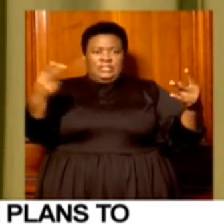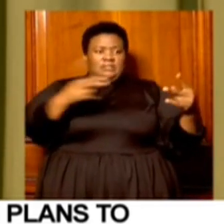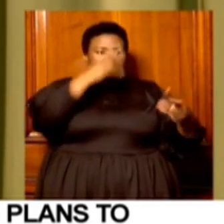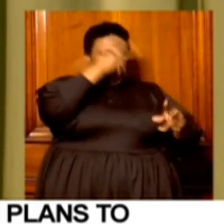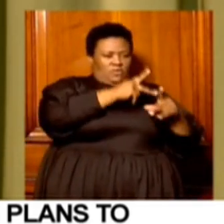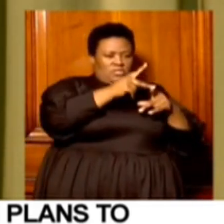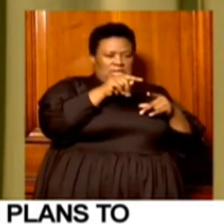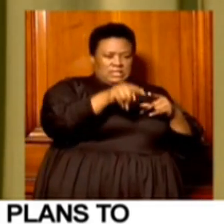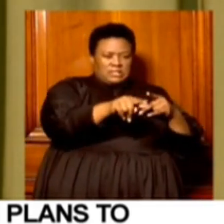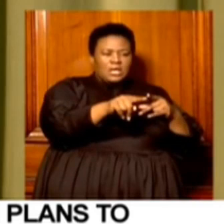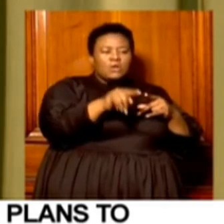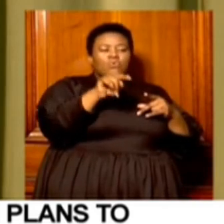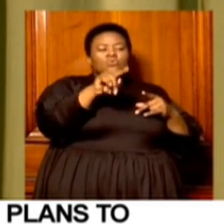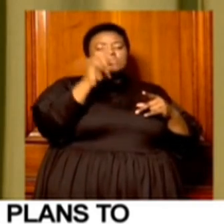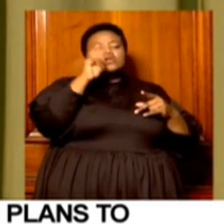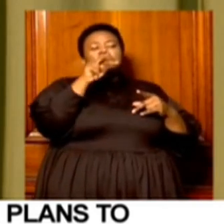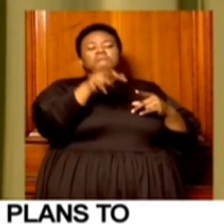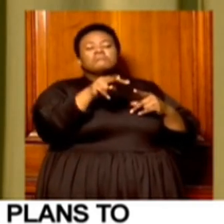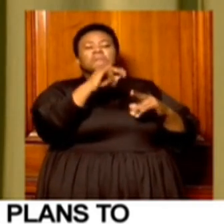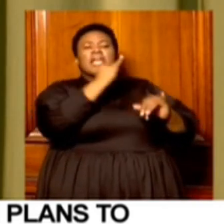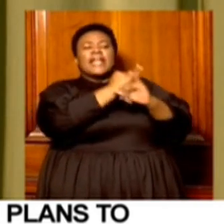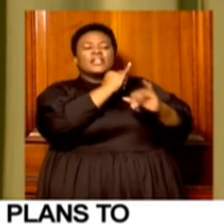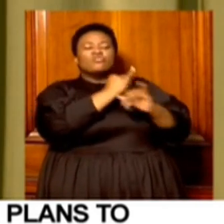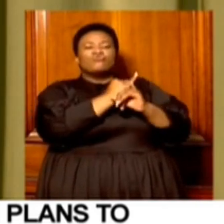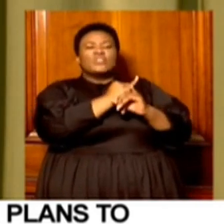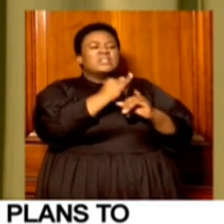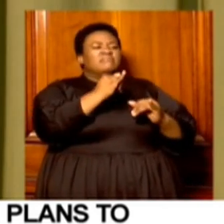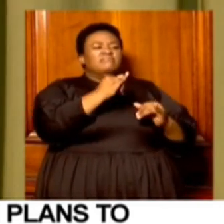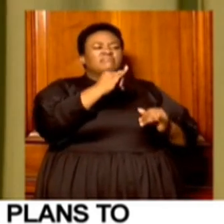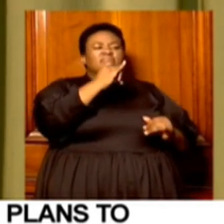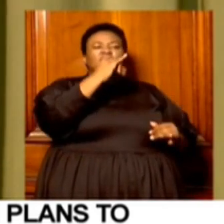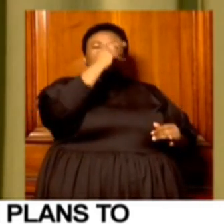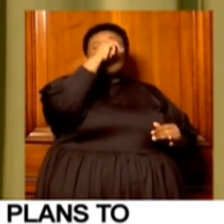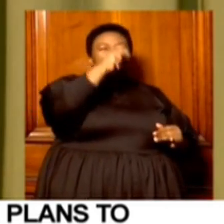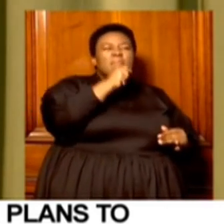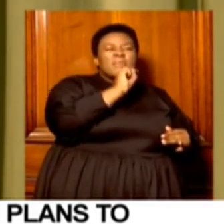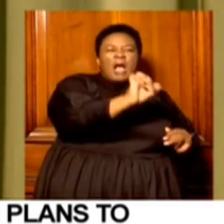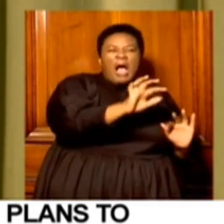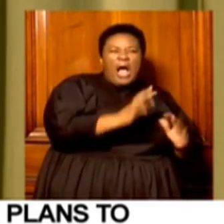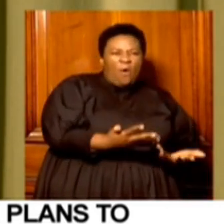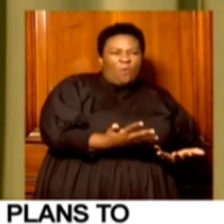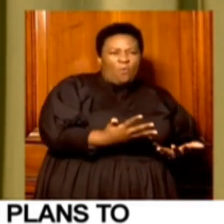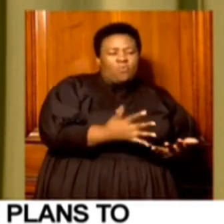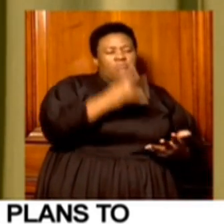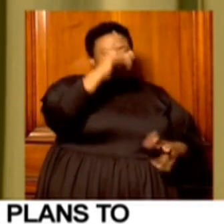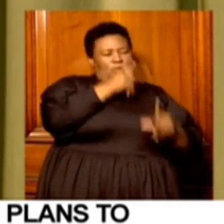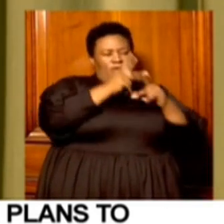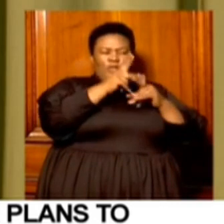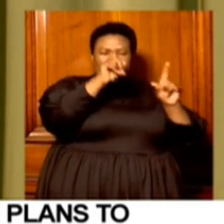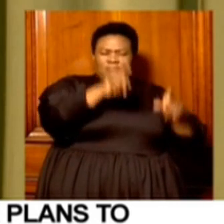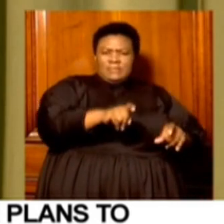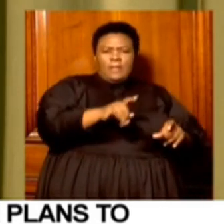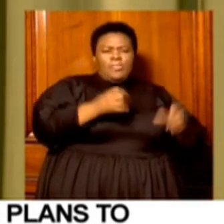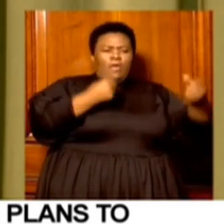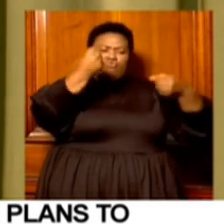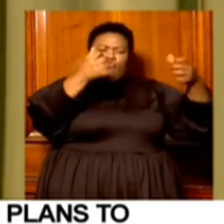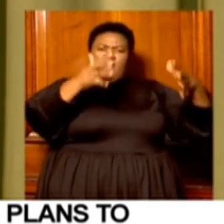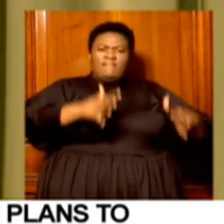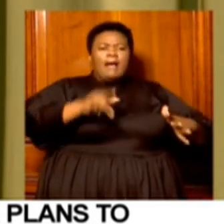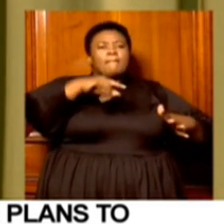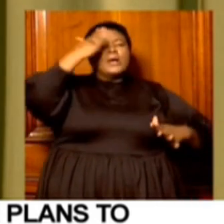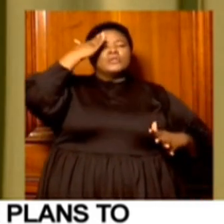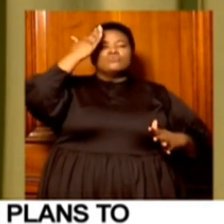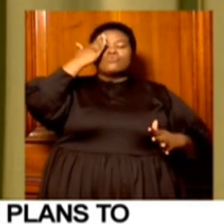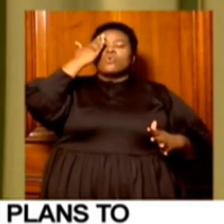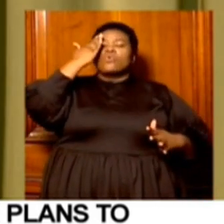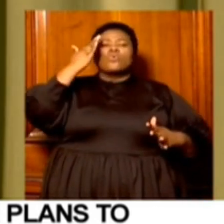how you look at the industry in terms of its image should actually be professional. The driver must know how to